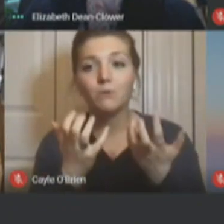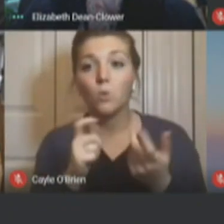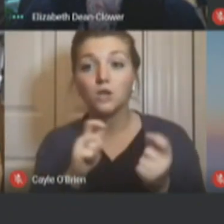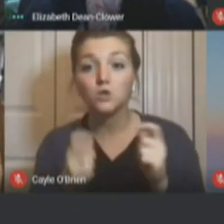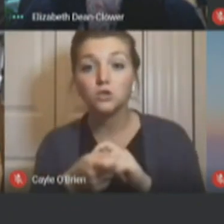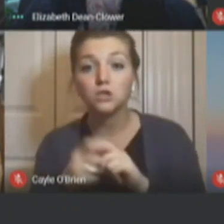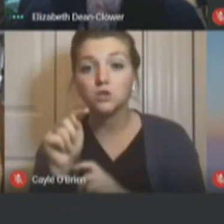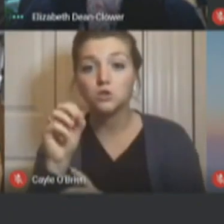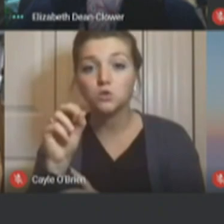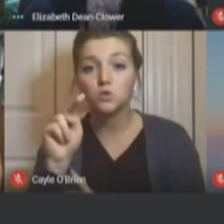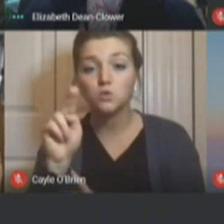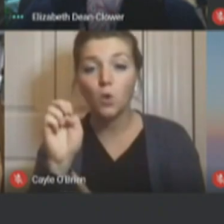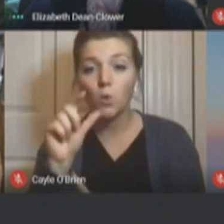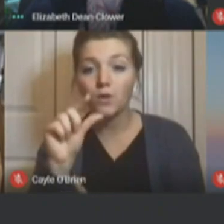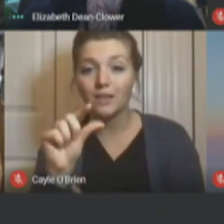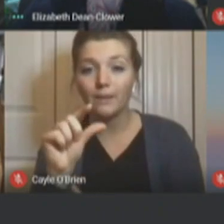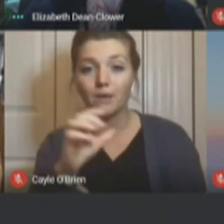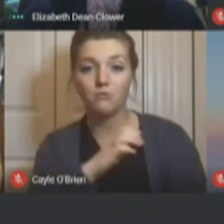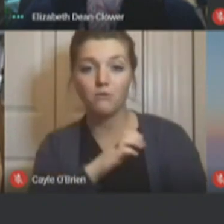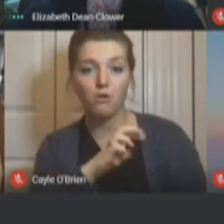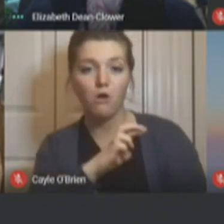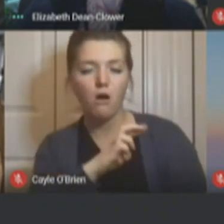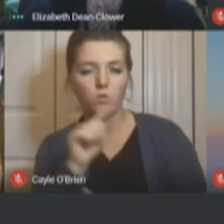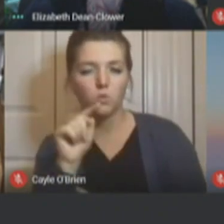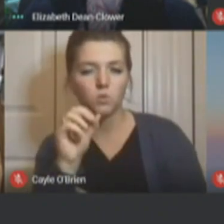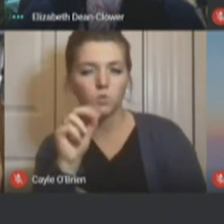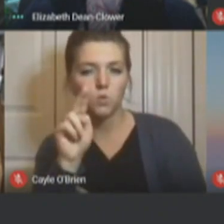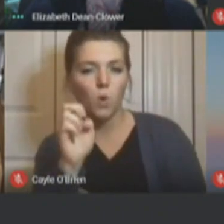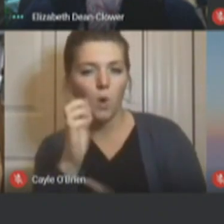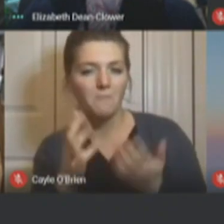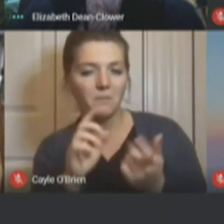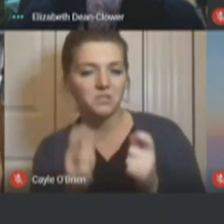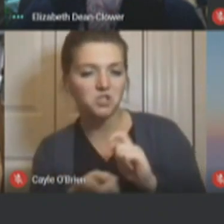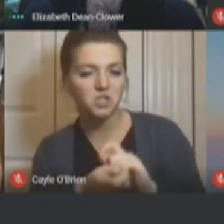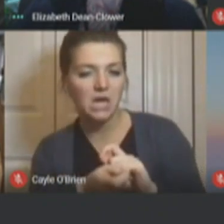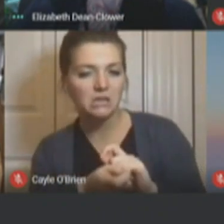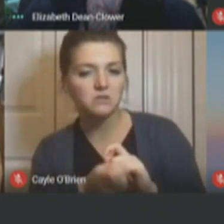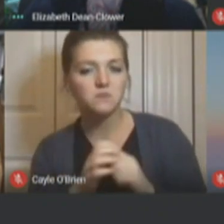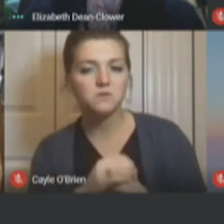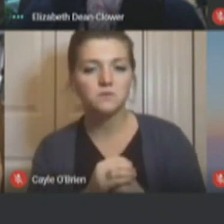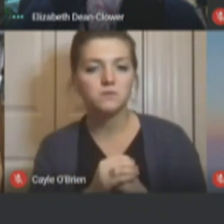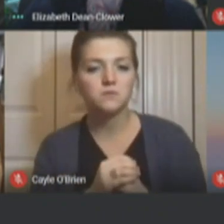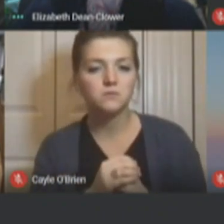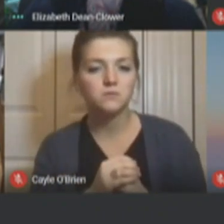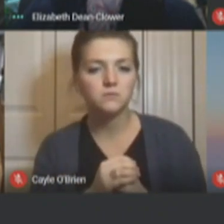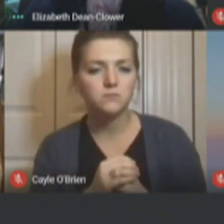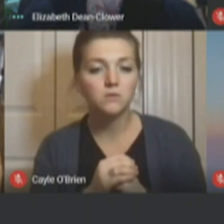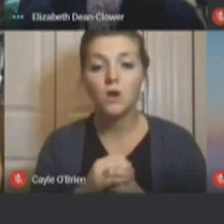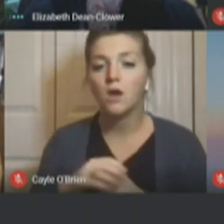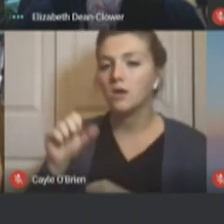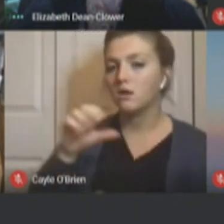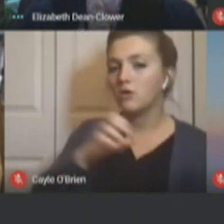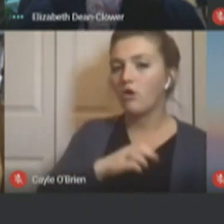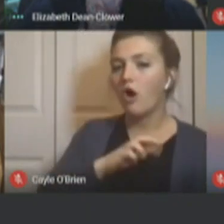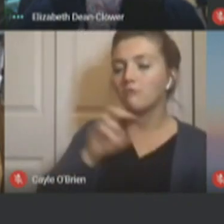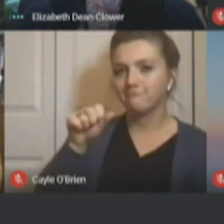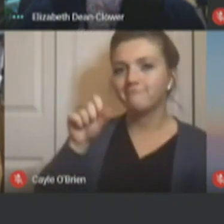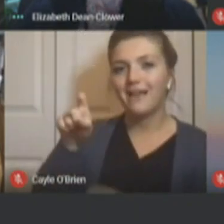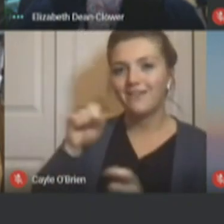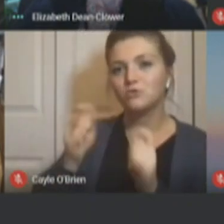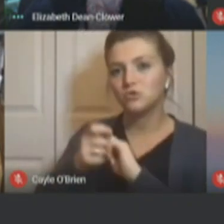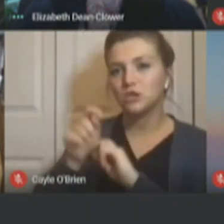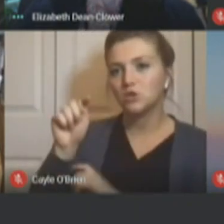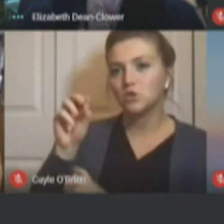bit, Carl, to, we've realized that, something like that, like in retrospect. We have to change the tone, and we also have to change,